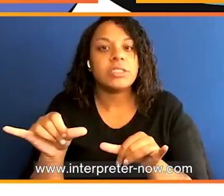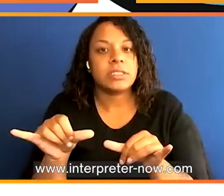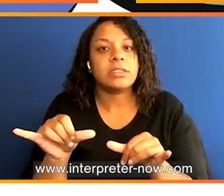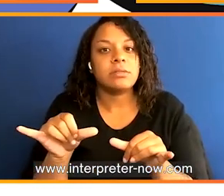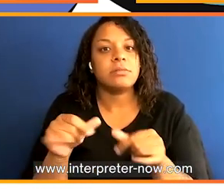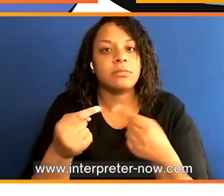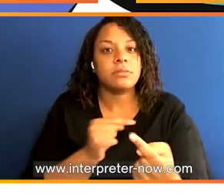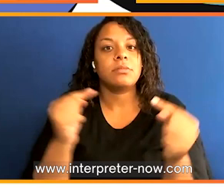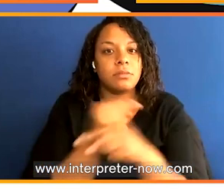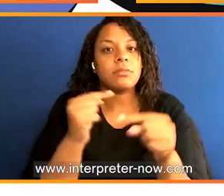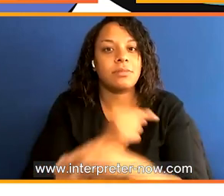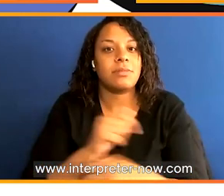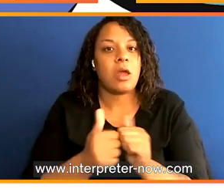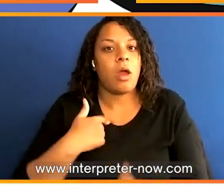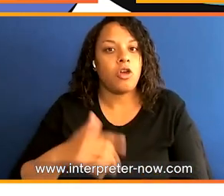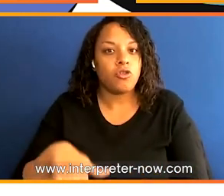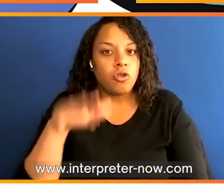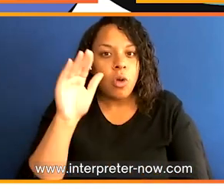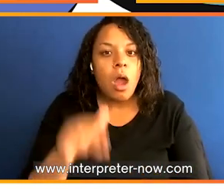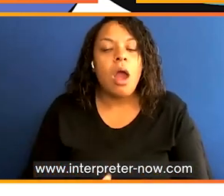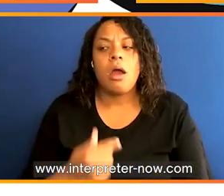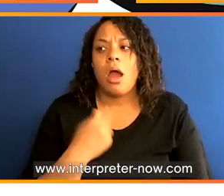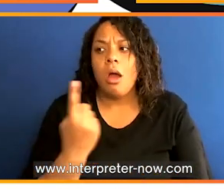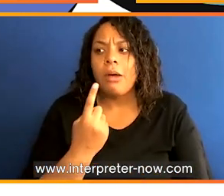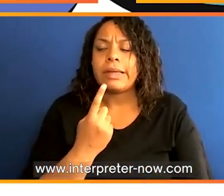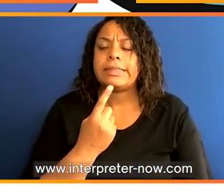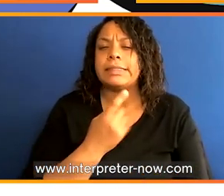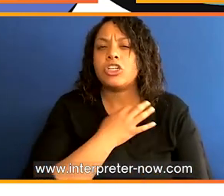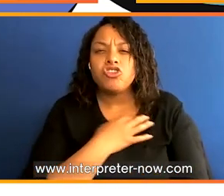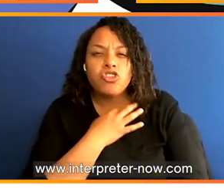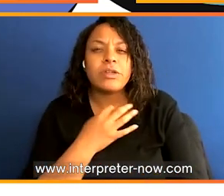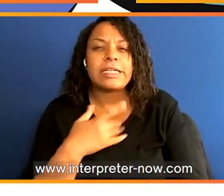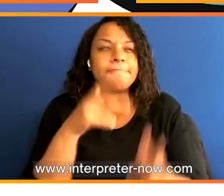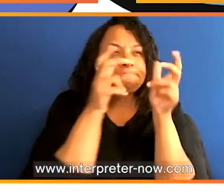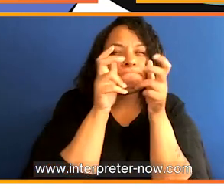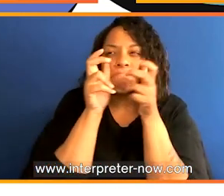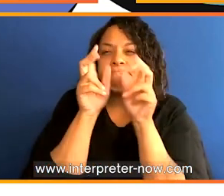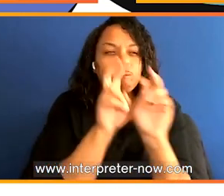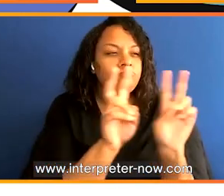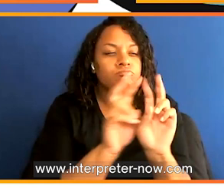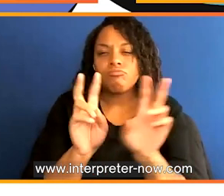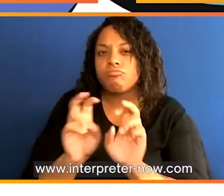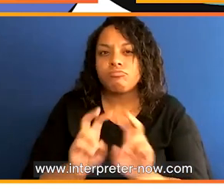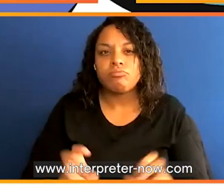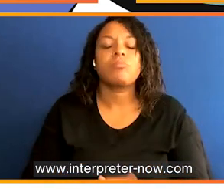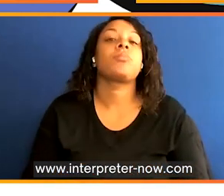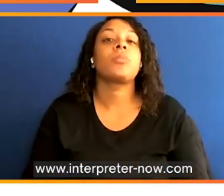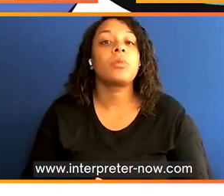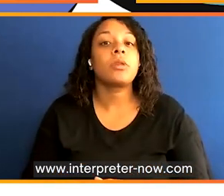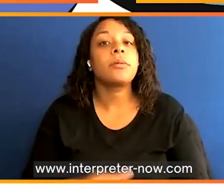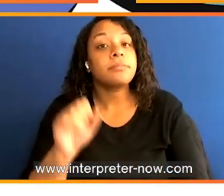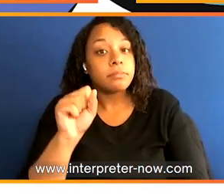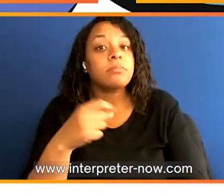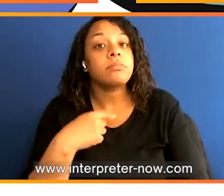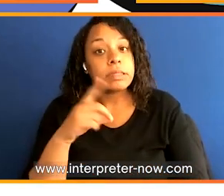I grew up. And I was always very curious and very observant. And I think it's important to say that because while I did pursue